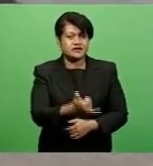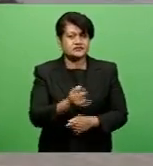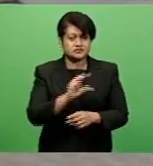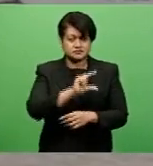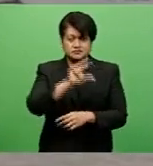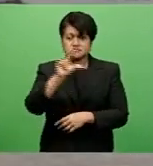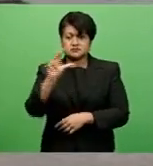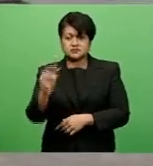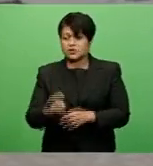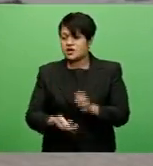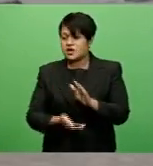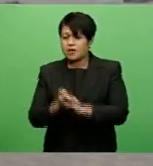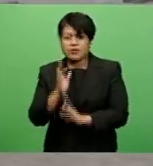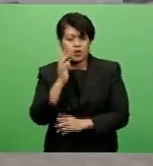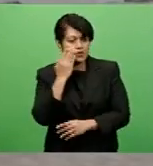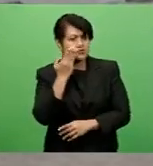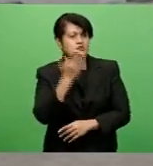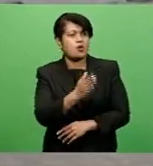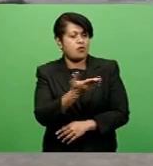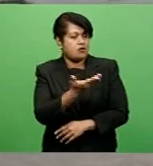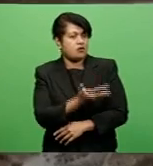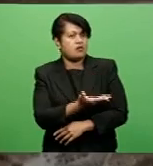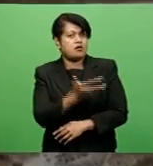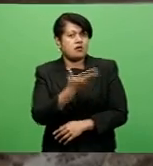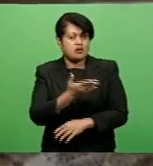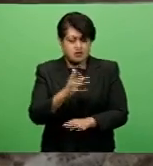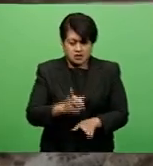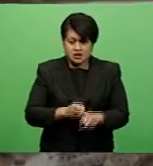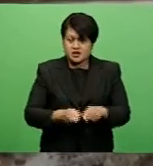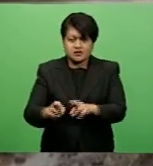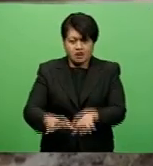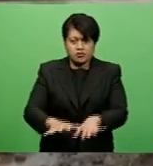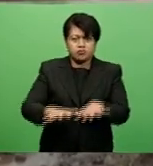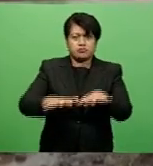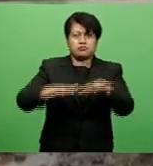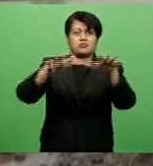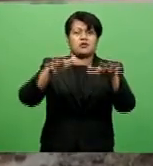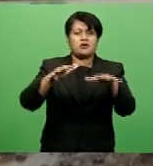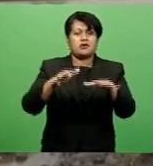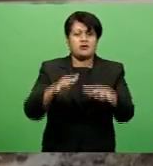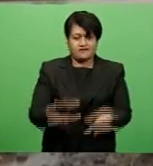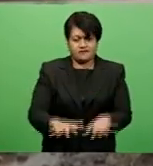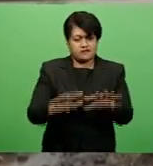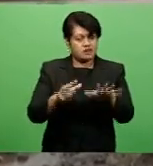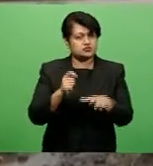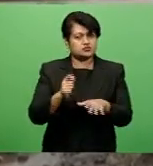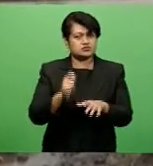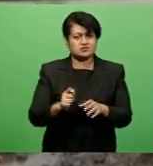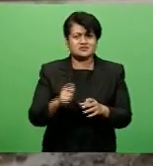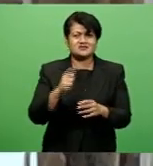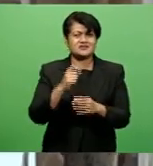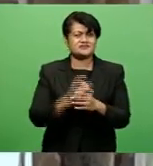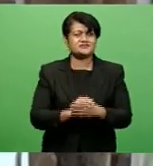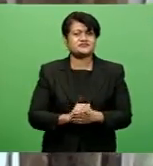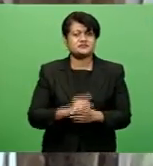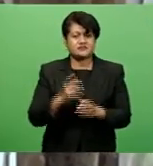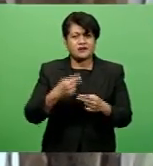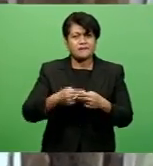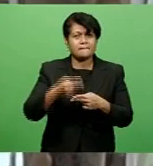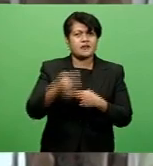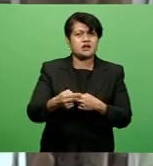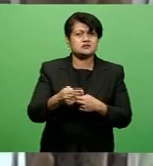we came back to this. The river rising quickly, threatening to flood nearby cane fields and plantations.